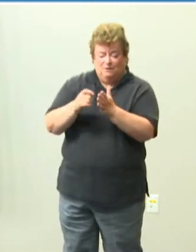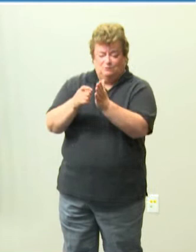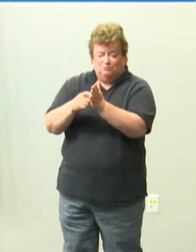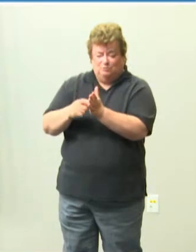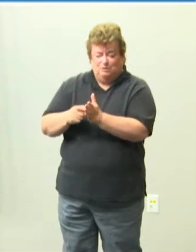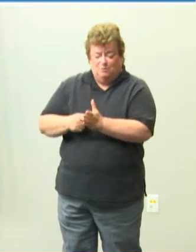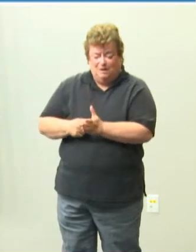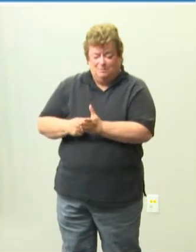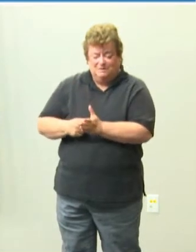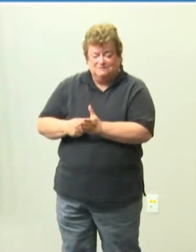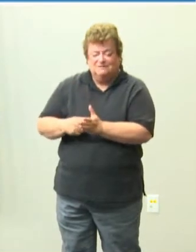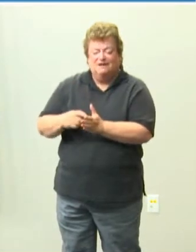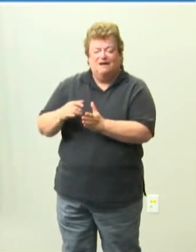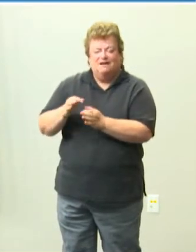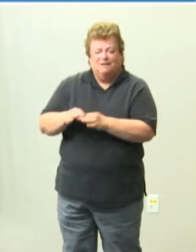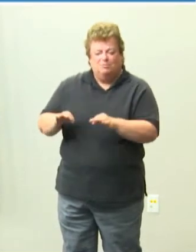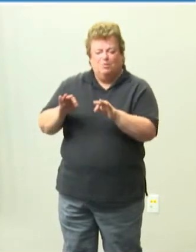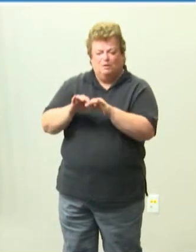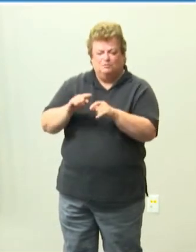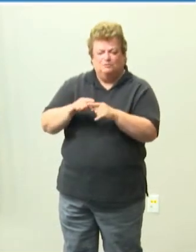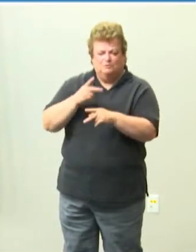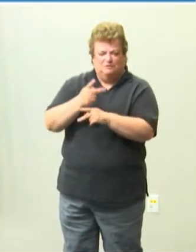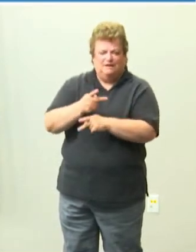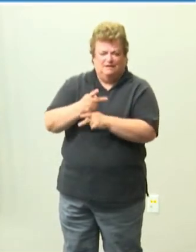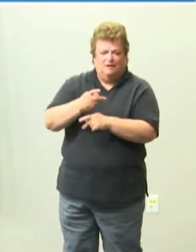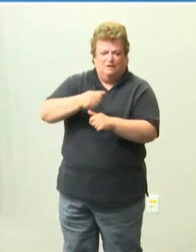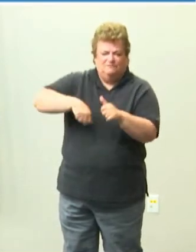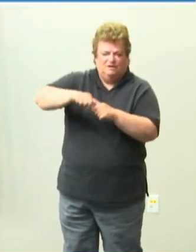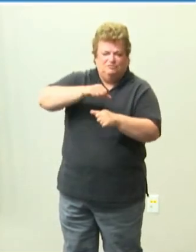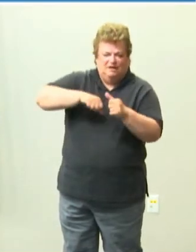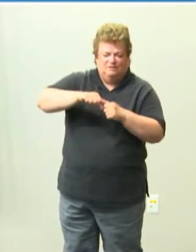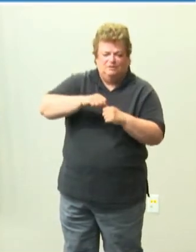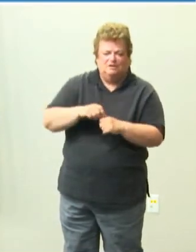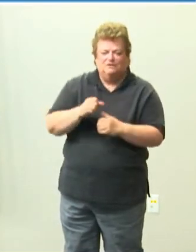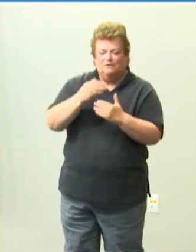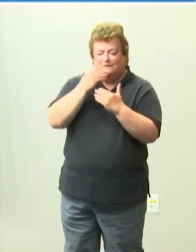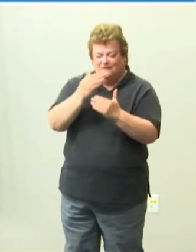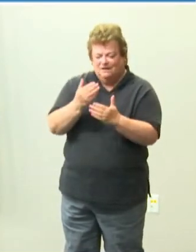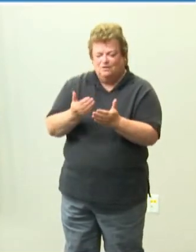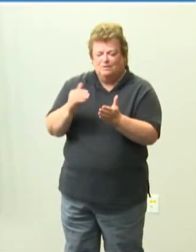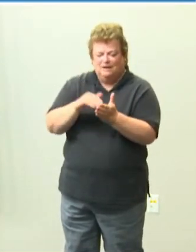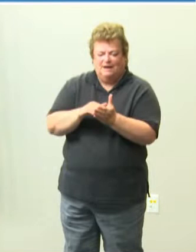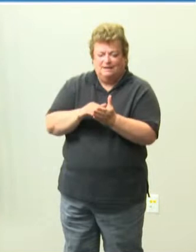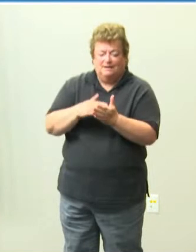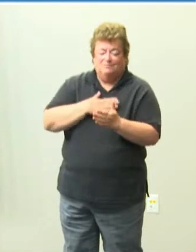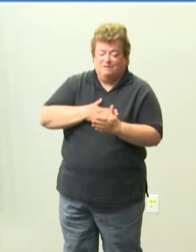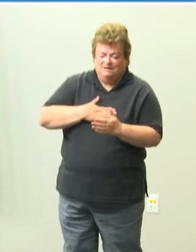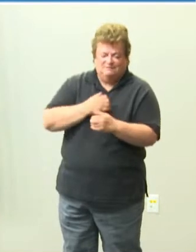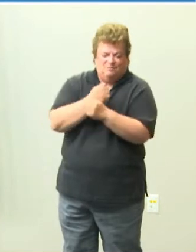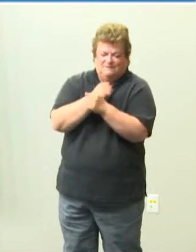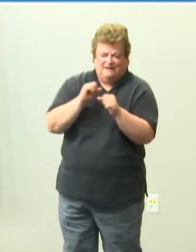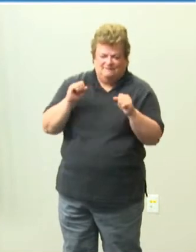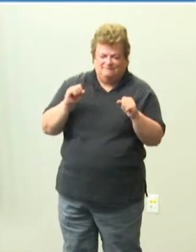it's really important to continue to take care of each other. So thank you again, and please be safe.